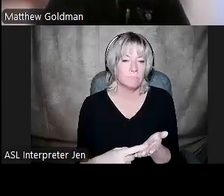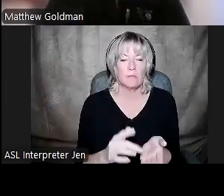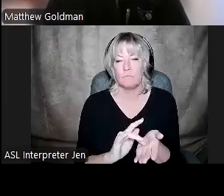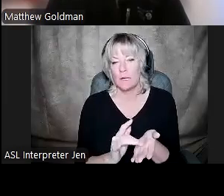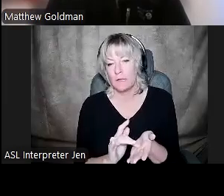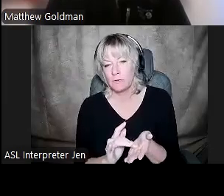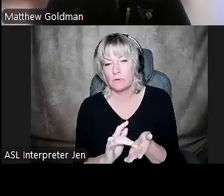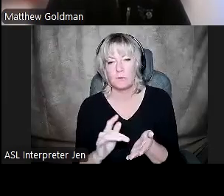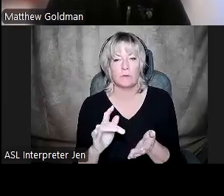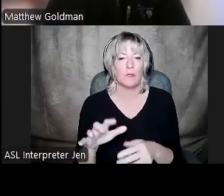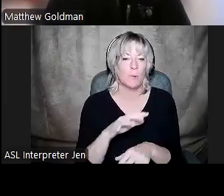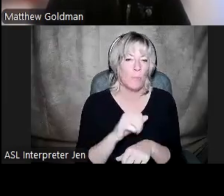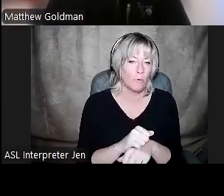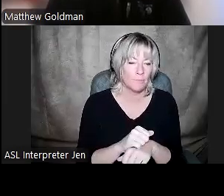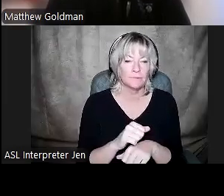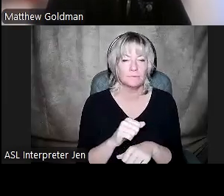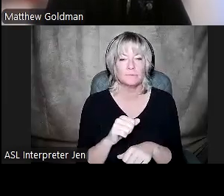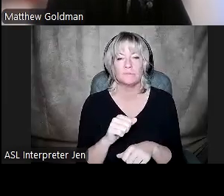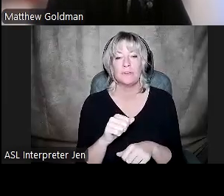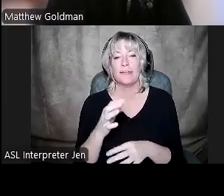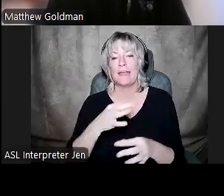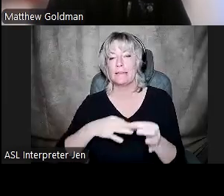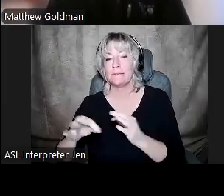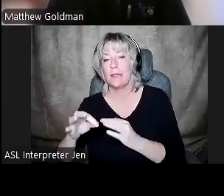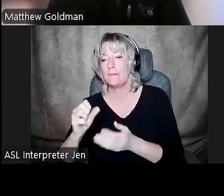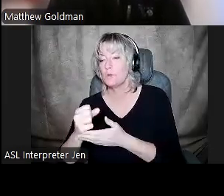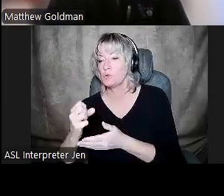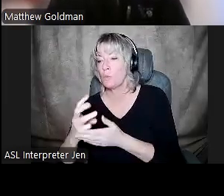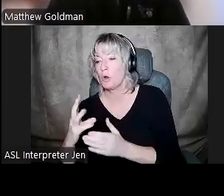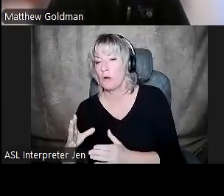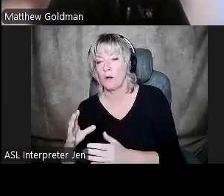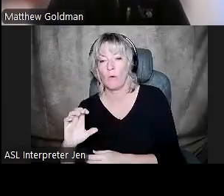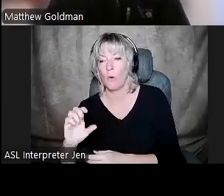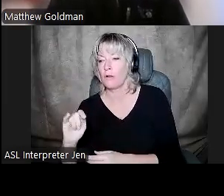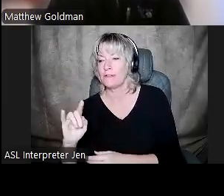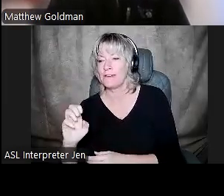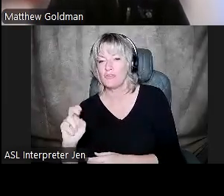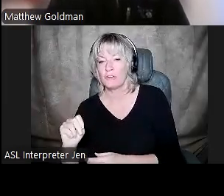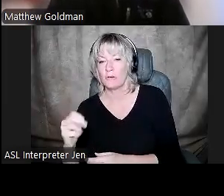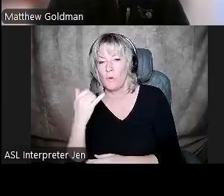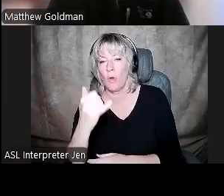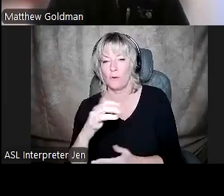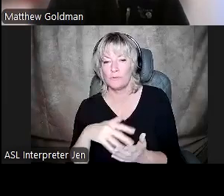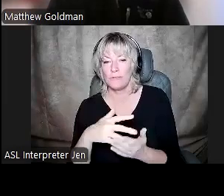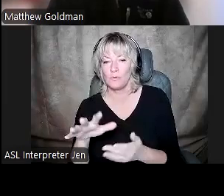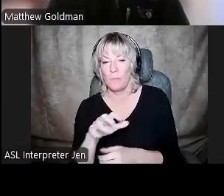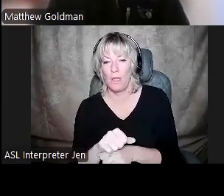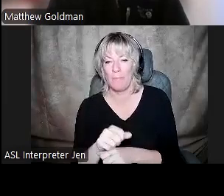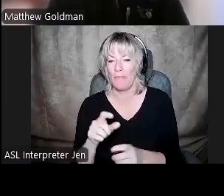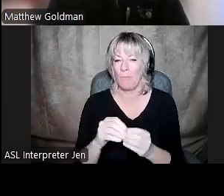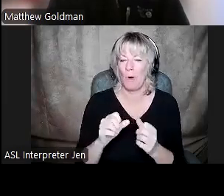medications, appointments, versus a social worker or a clinician kind of calling to schedule that appointment. And so we've been